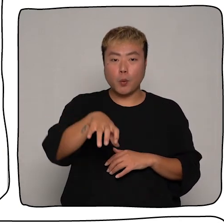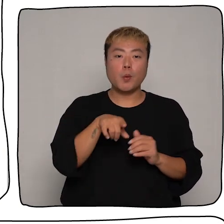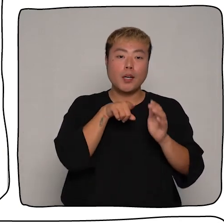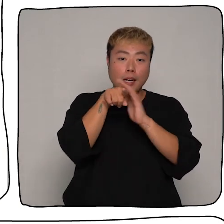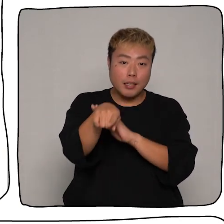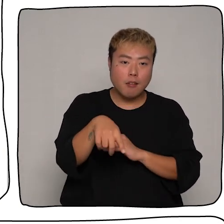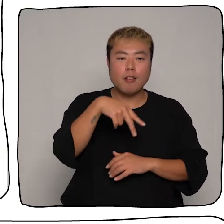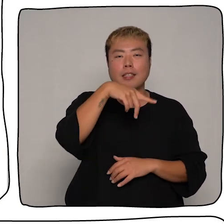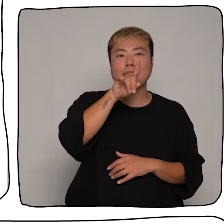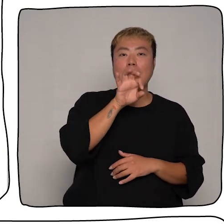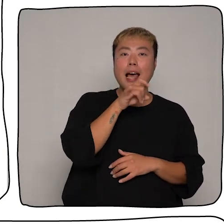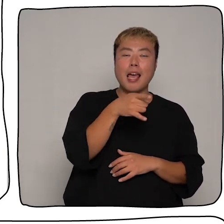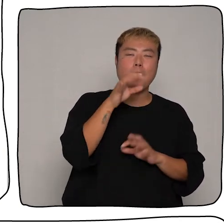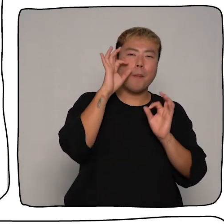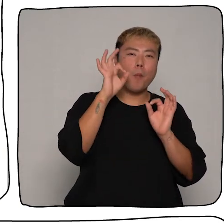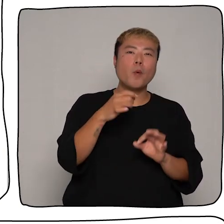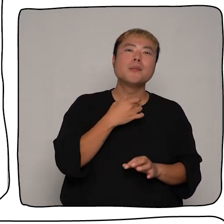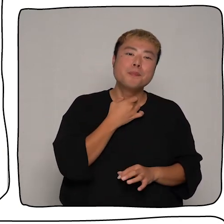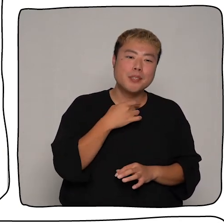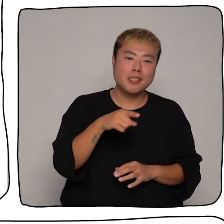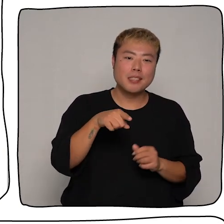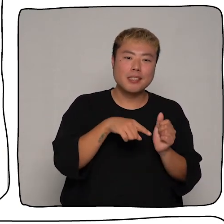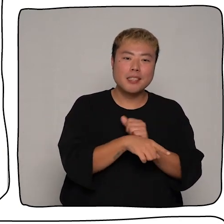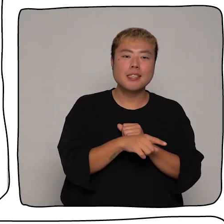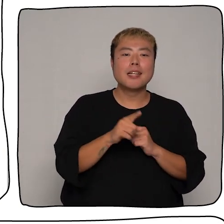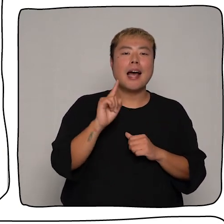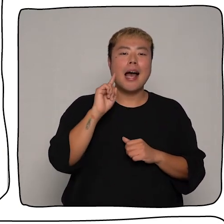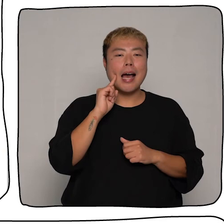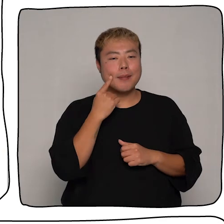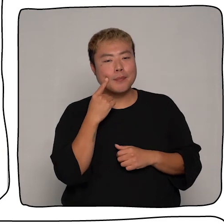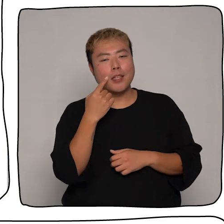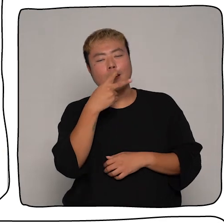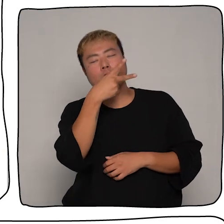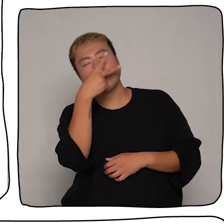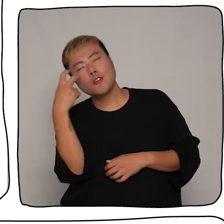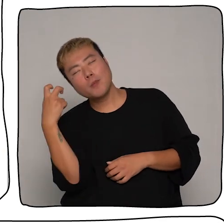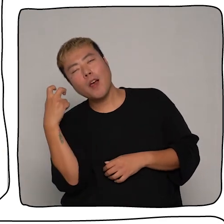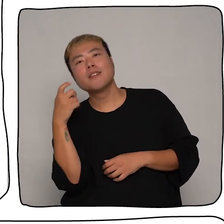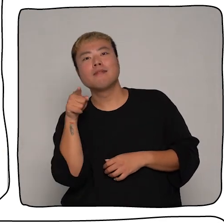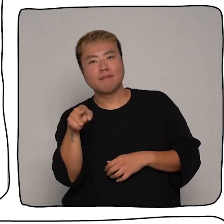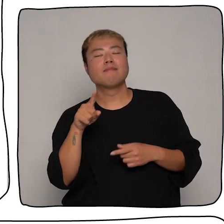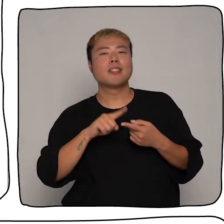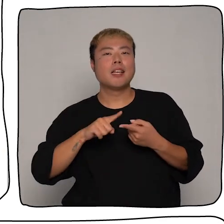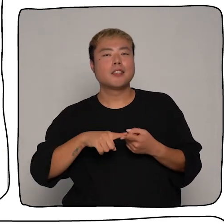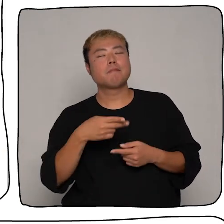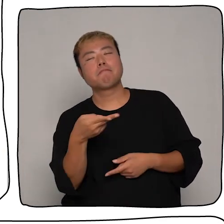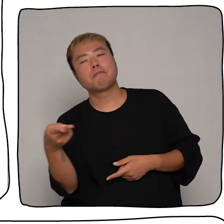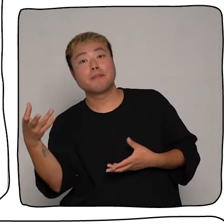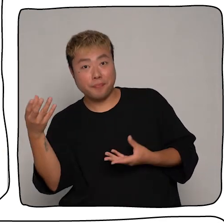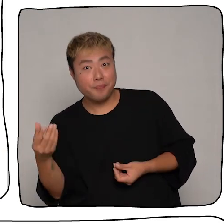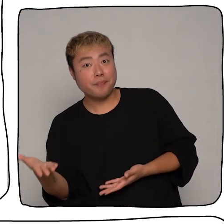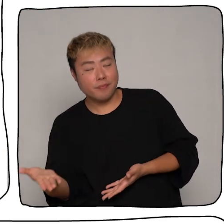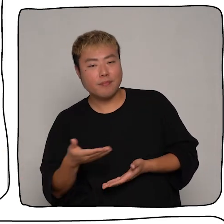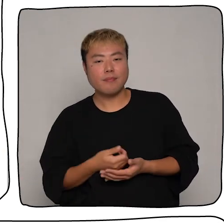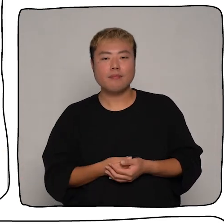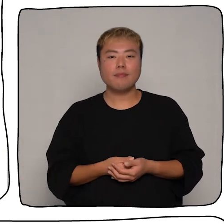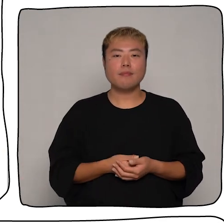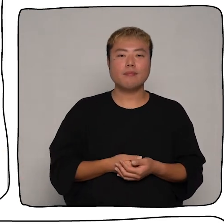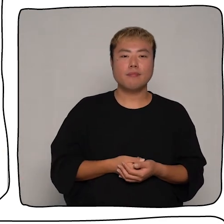is flowing because Sai wanted to enjoy the beautiful water surface